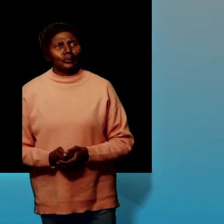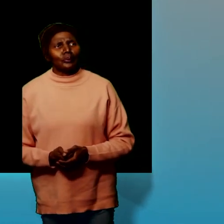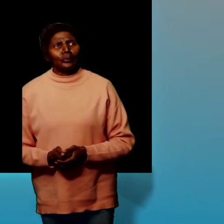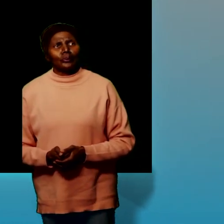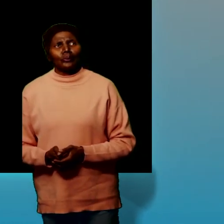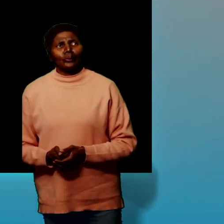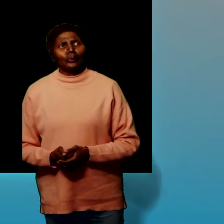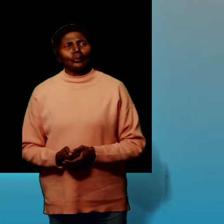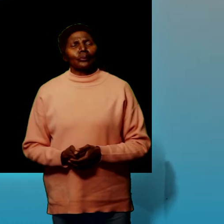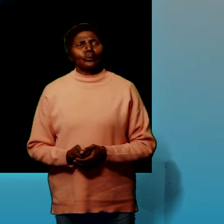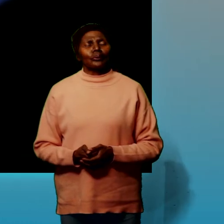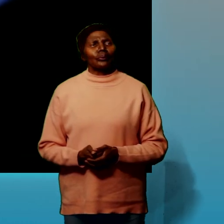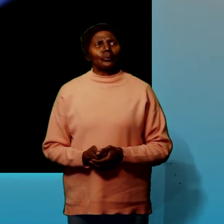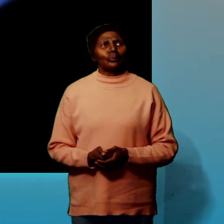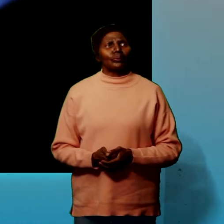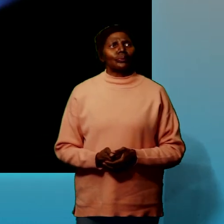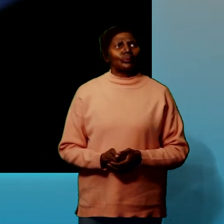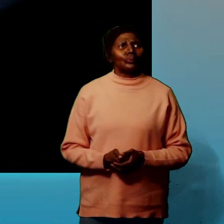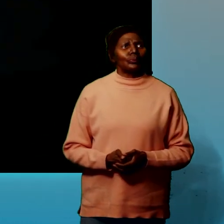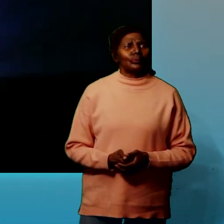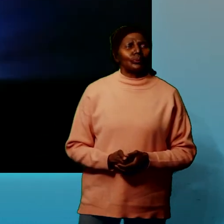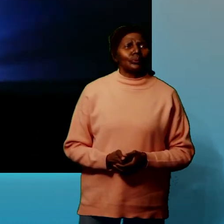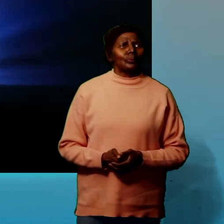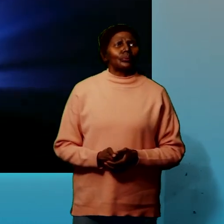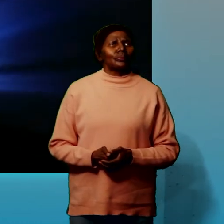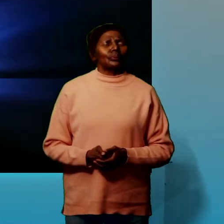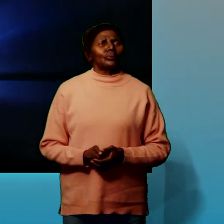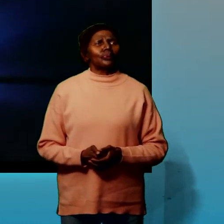Day one, Christ died.